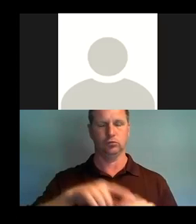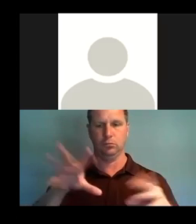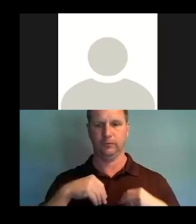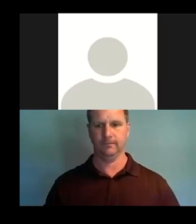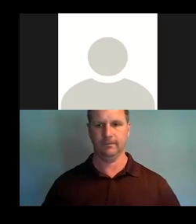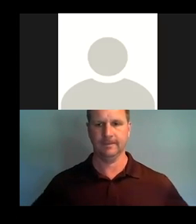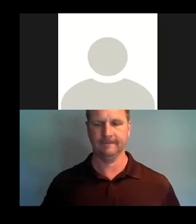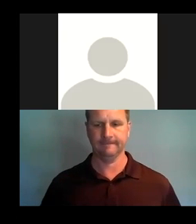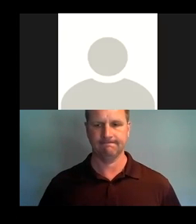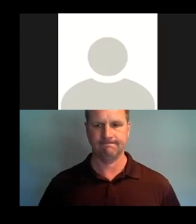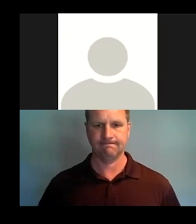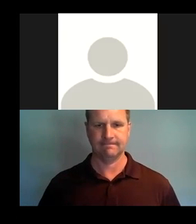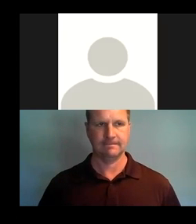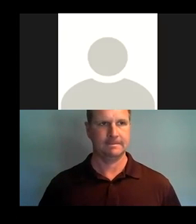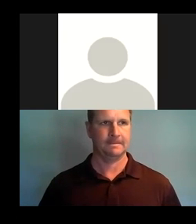Second. Thank you.